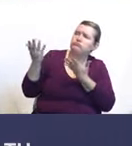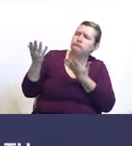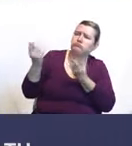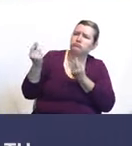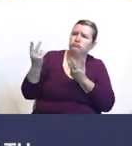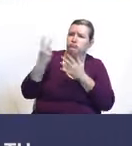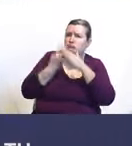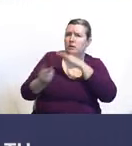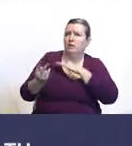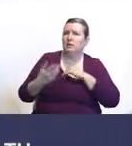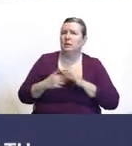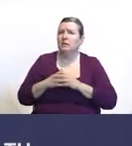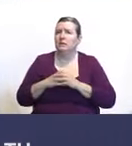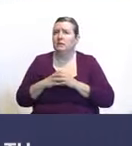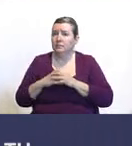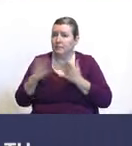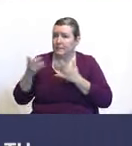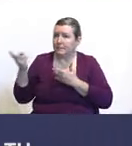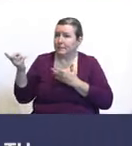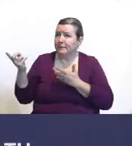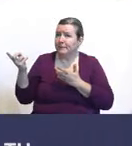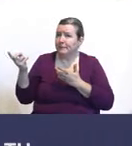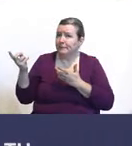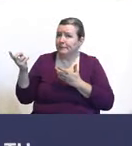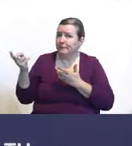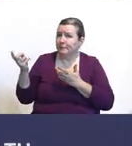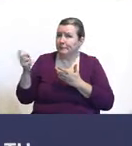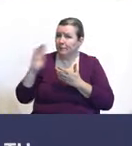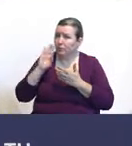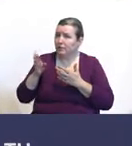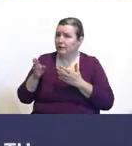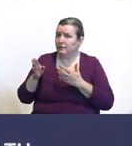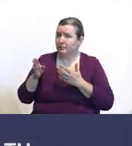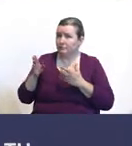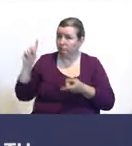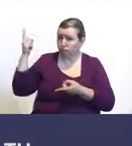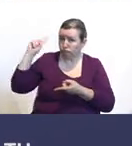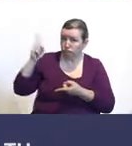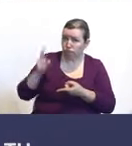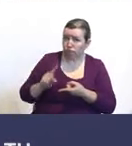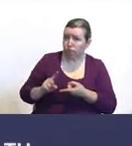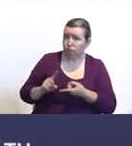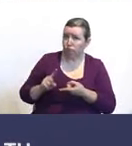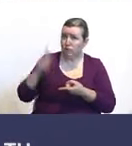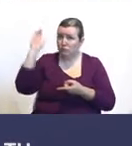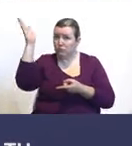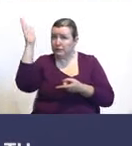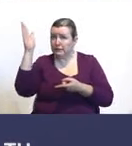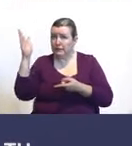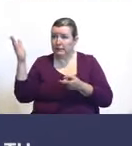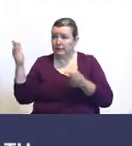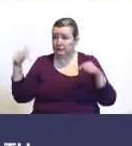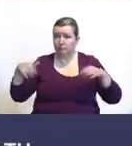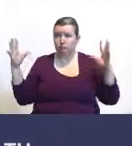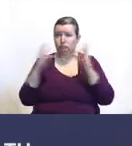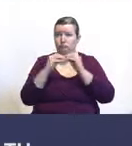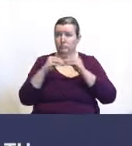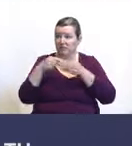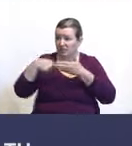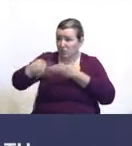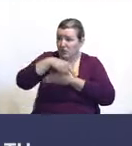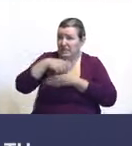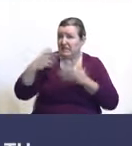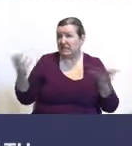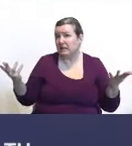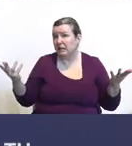back or ending your briefings in a little over a week, by looking at the hospitalization numbers, looking at the new case numbers.